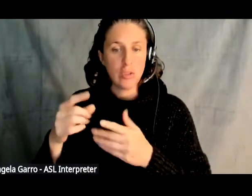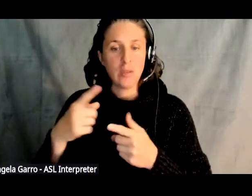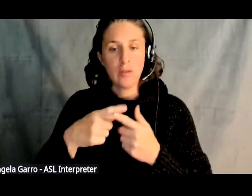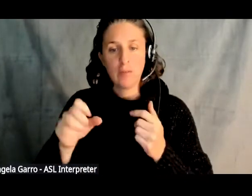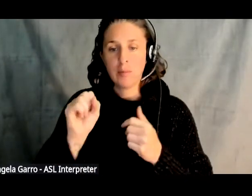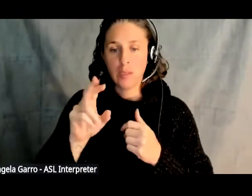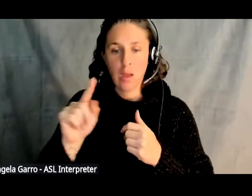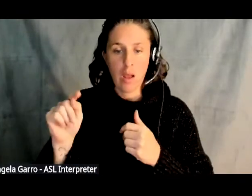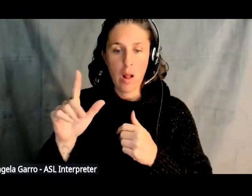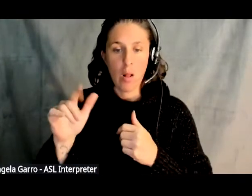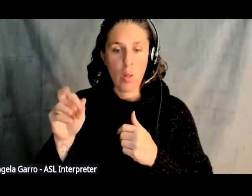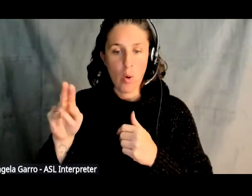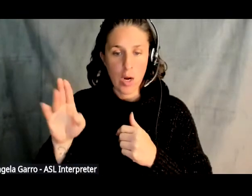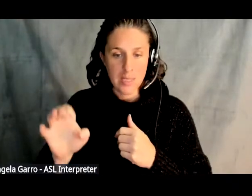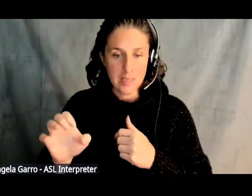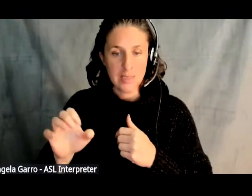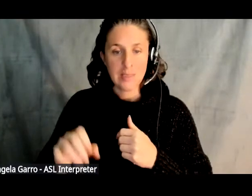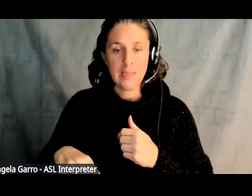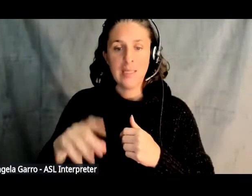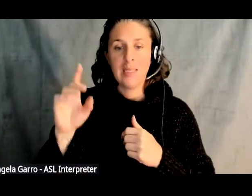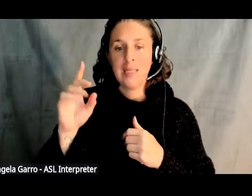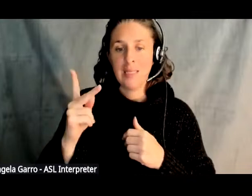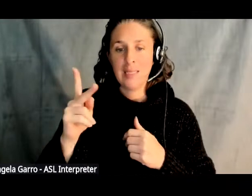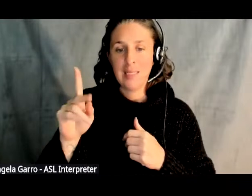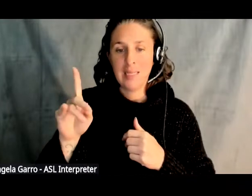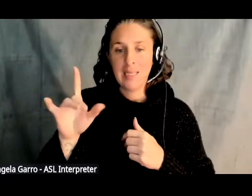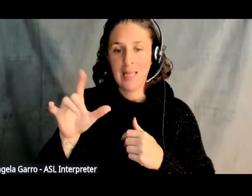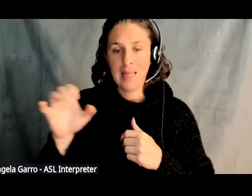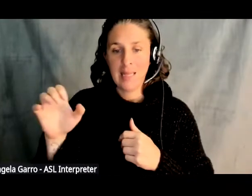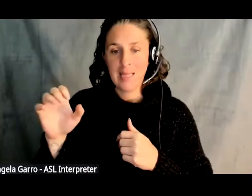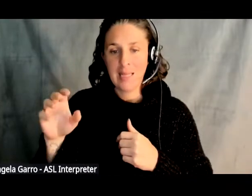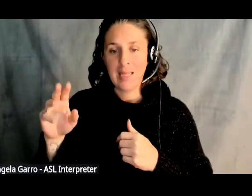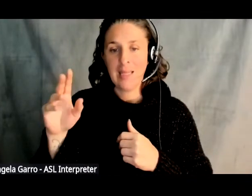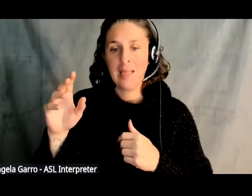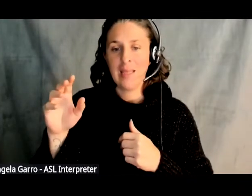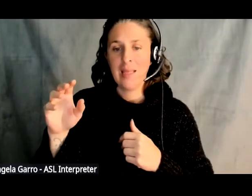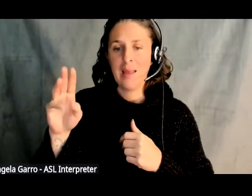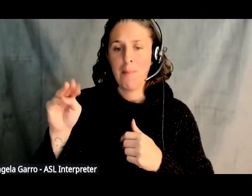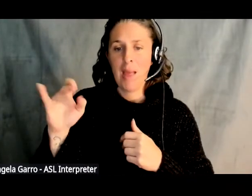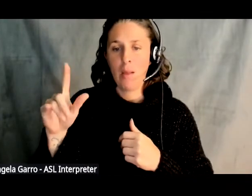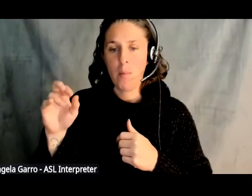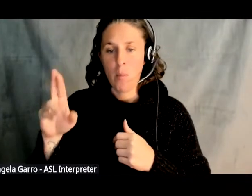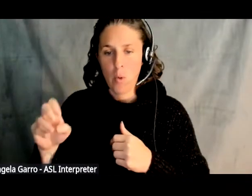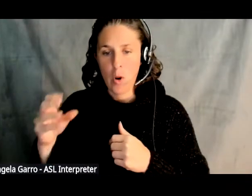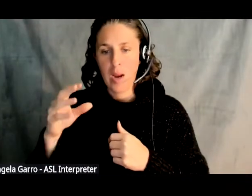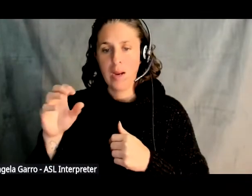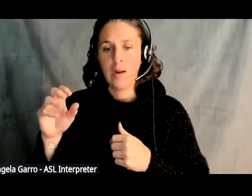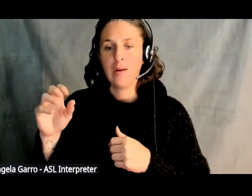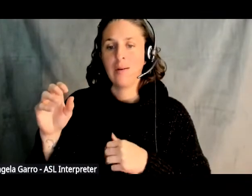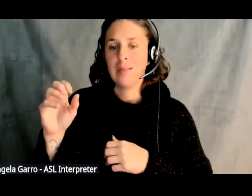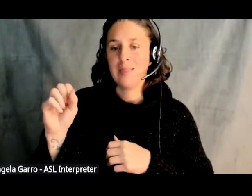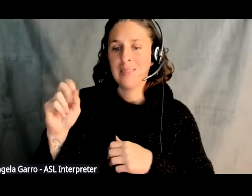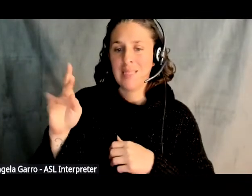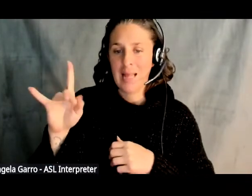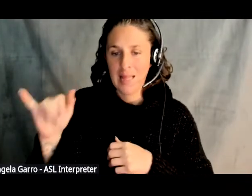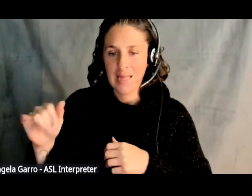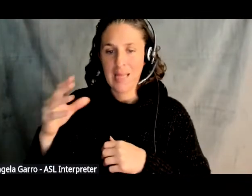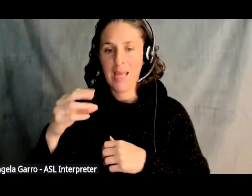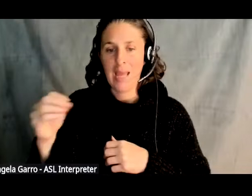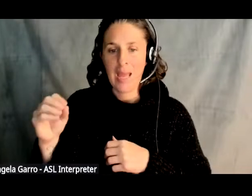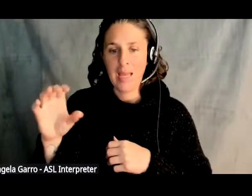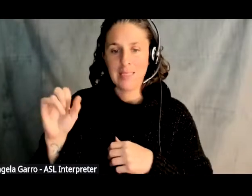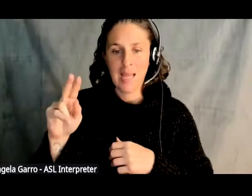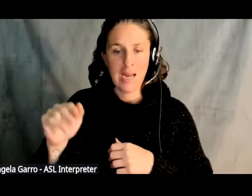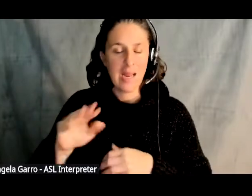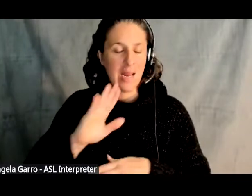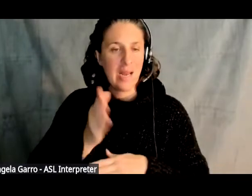Lawrence, Kindy Lee Macklemore, Kevin Skelly, and Don Scatena, I can say that never before have I felt such a lack of